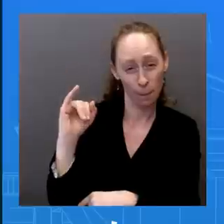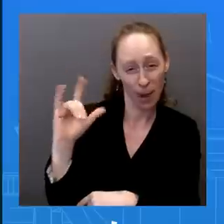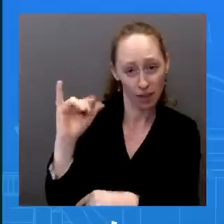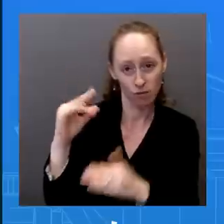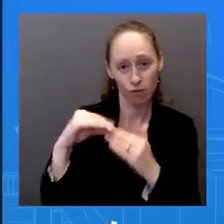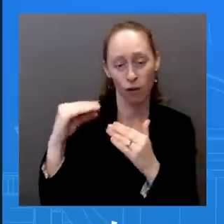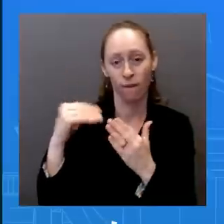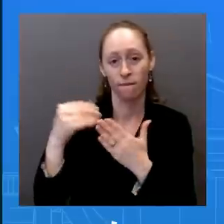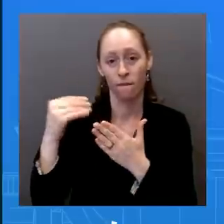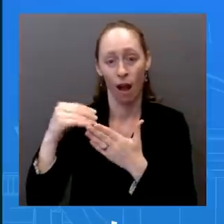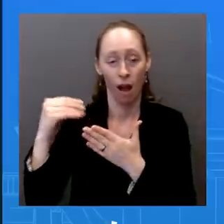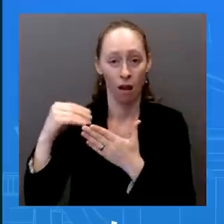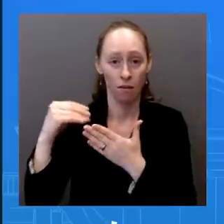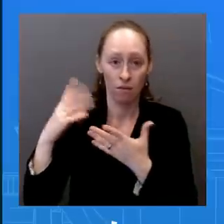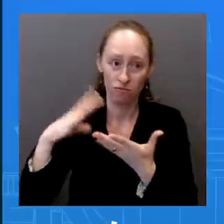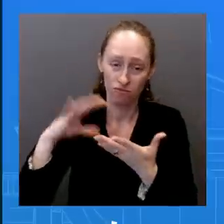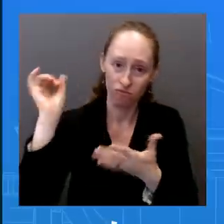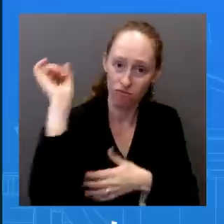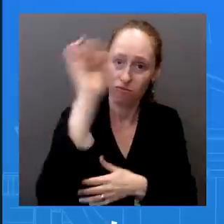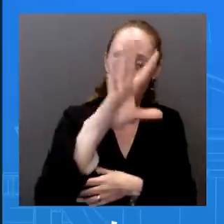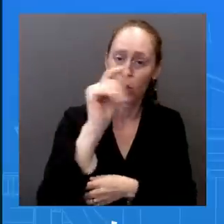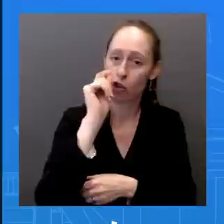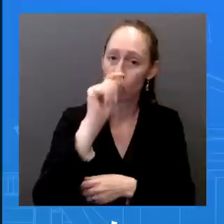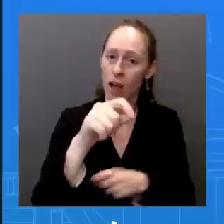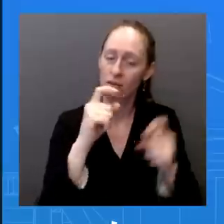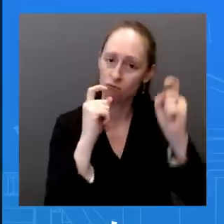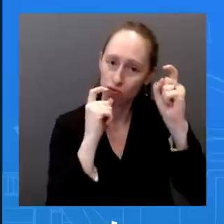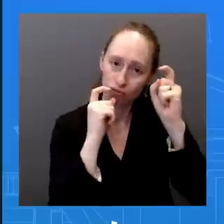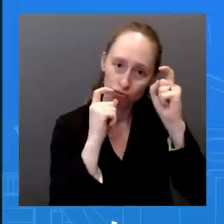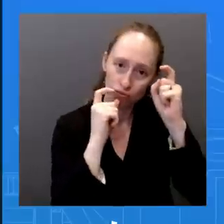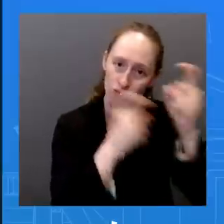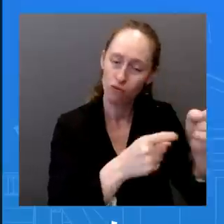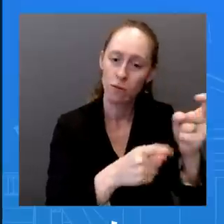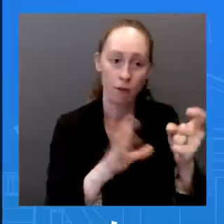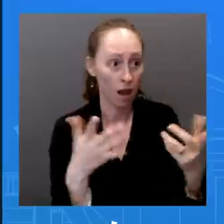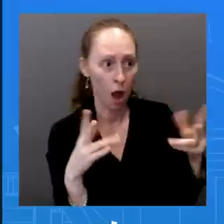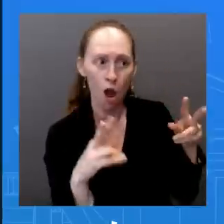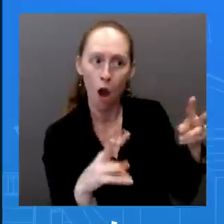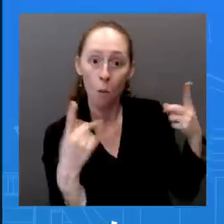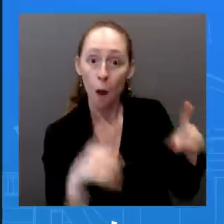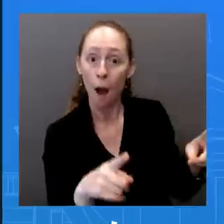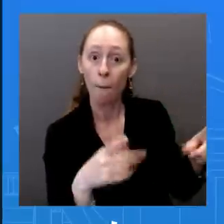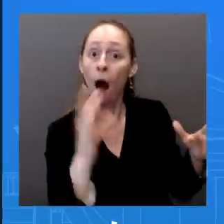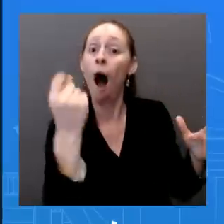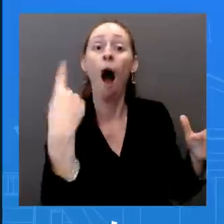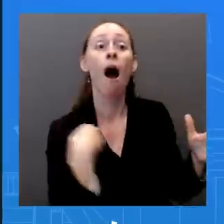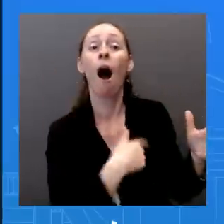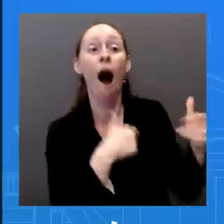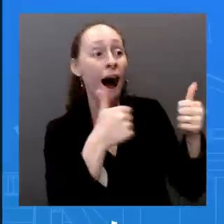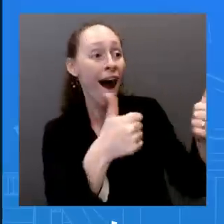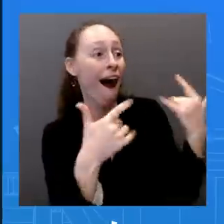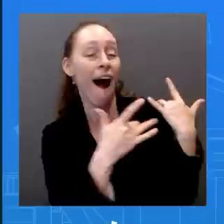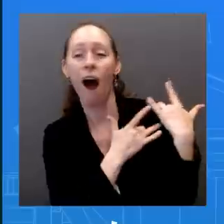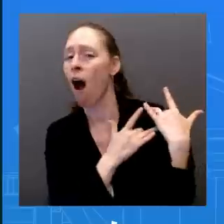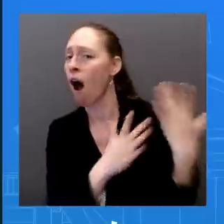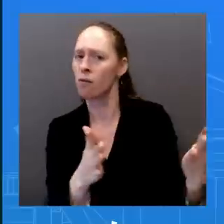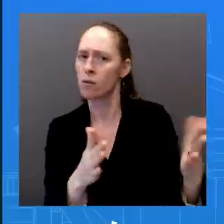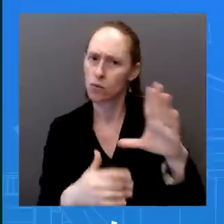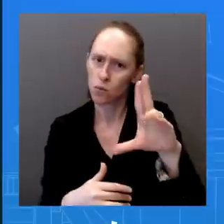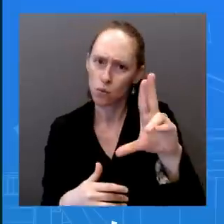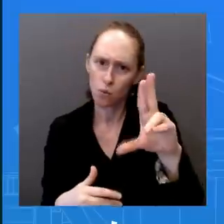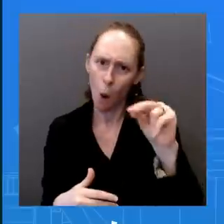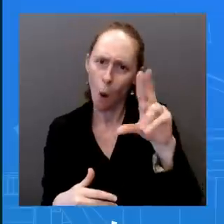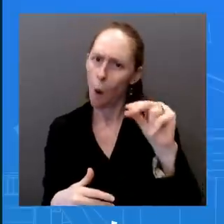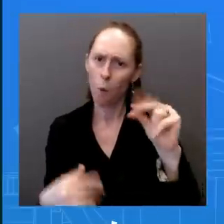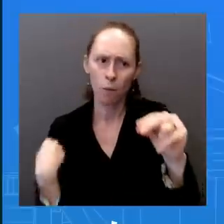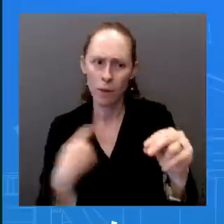of the recent Ukrainian successes. The Ukrainian military is both preparing to consolidate the gains it's already made, continue